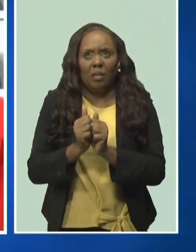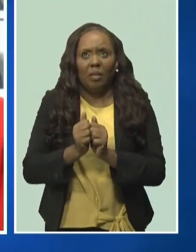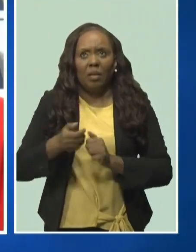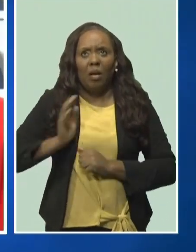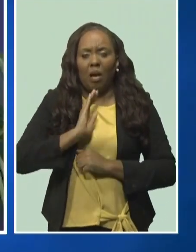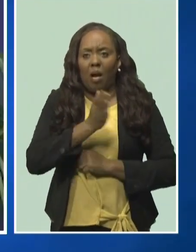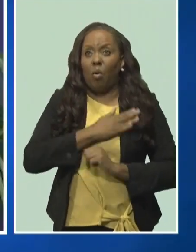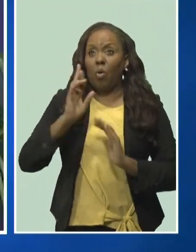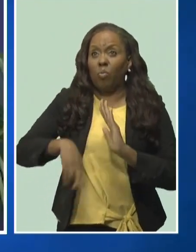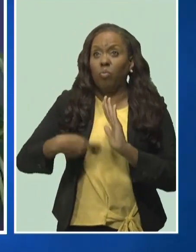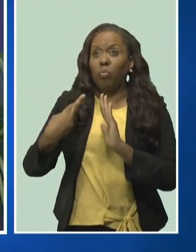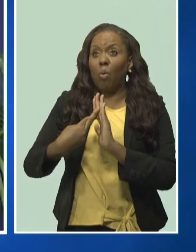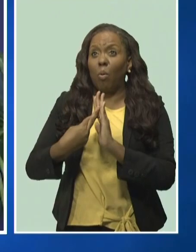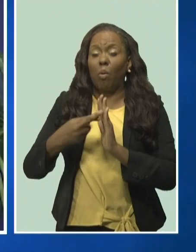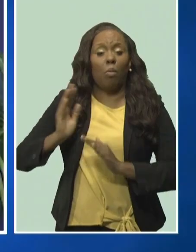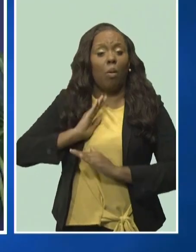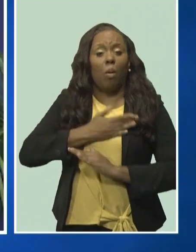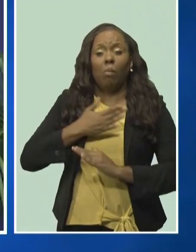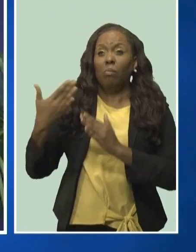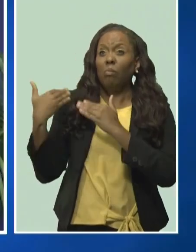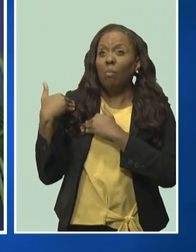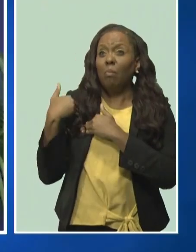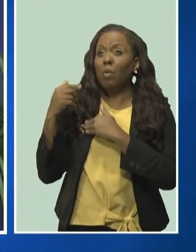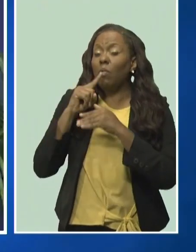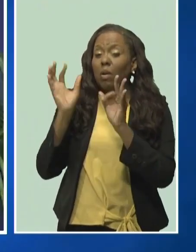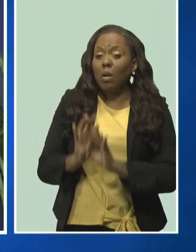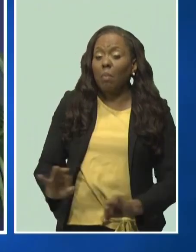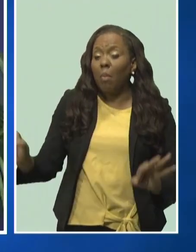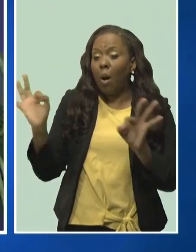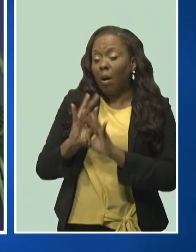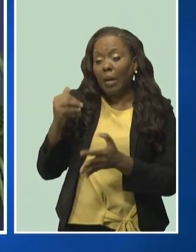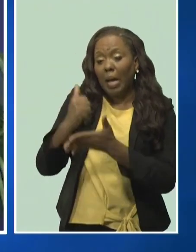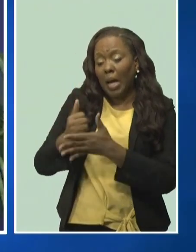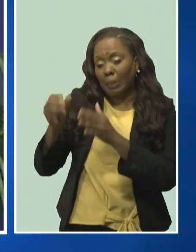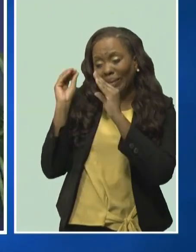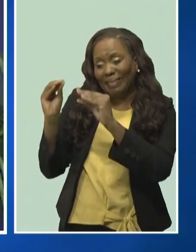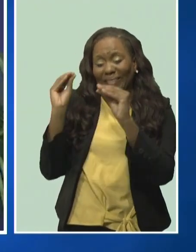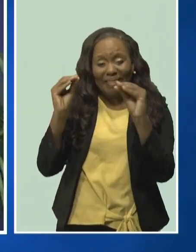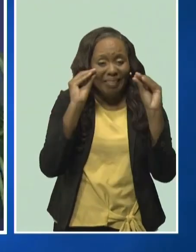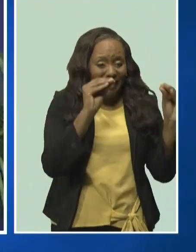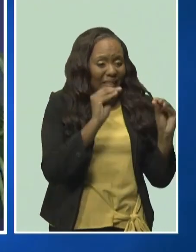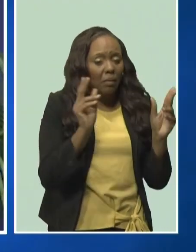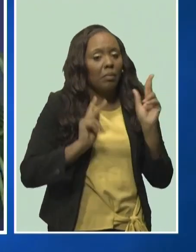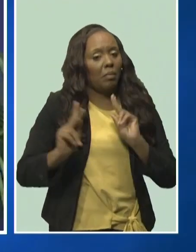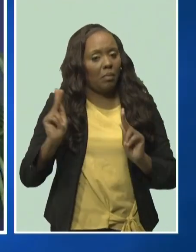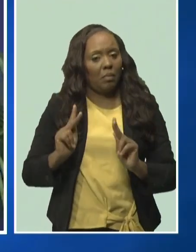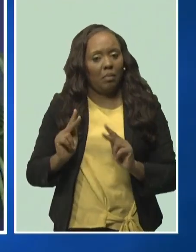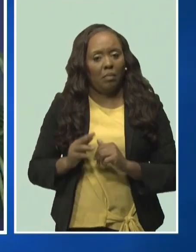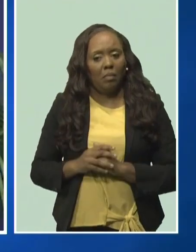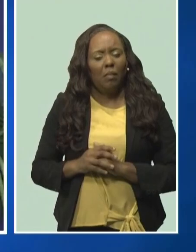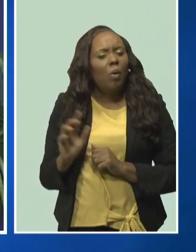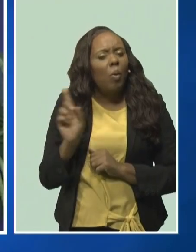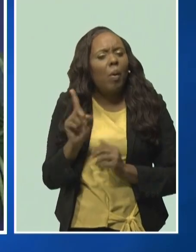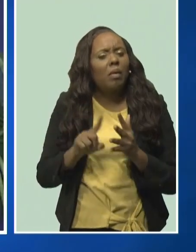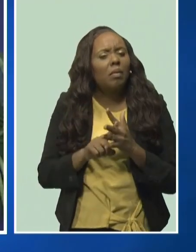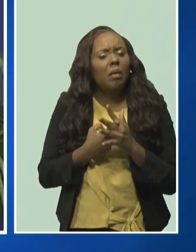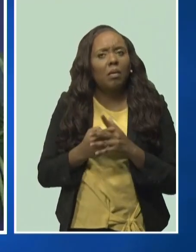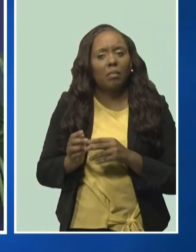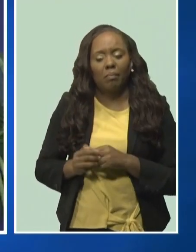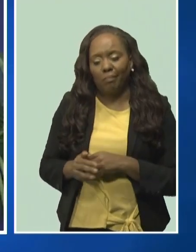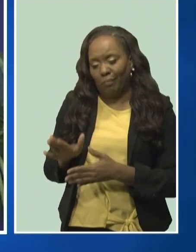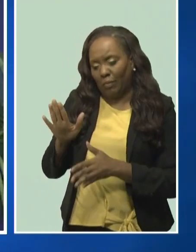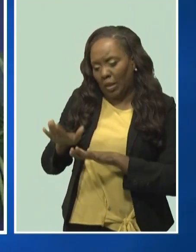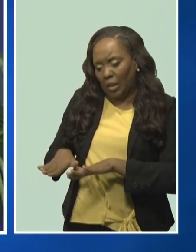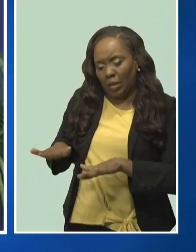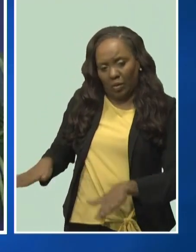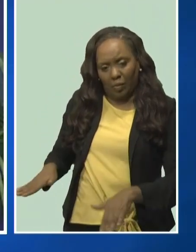in shaping the financial literacy of our people, starting within our schools. We at ICAB are keen